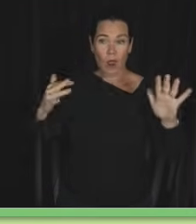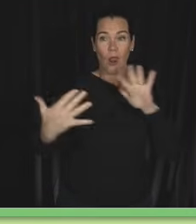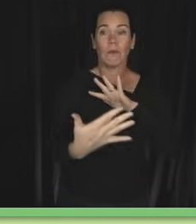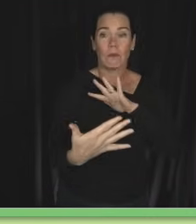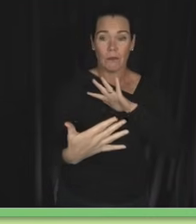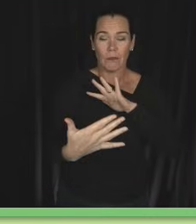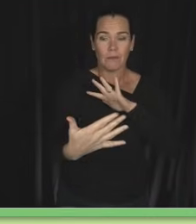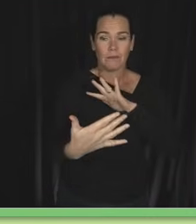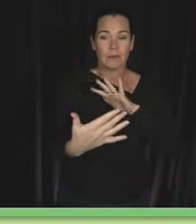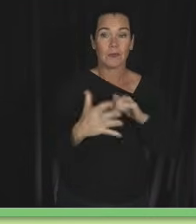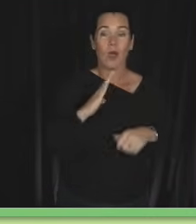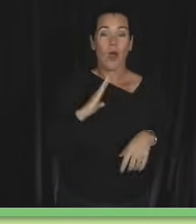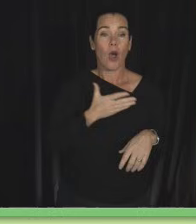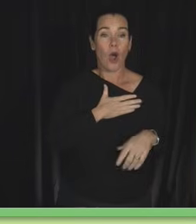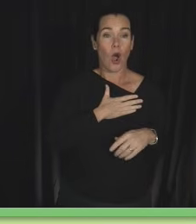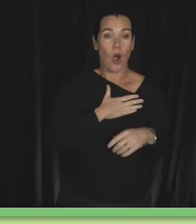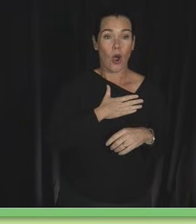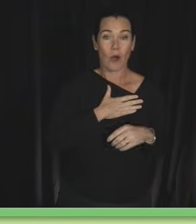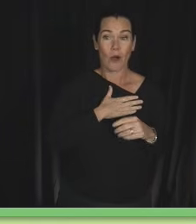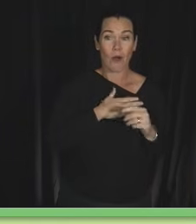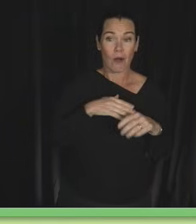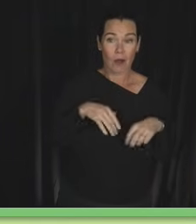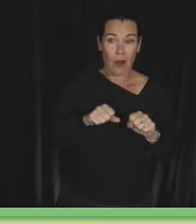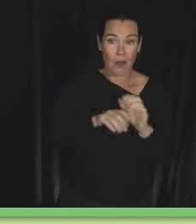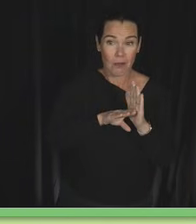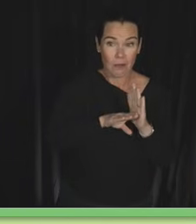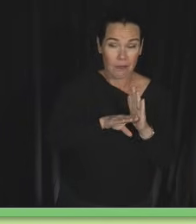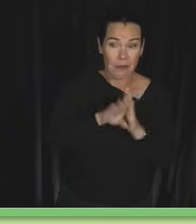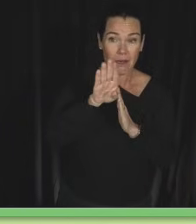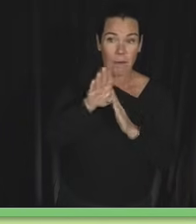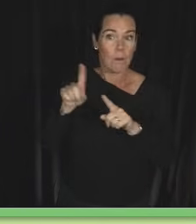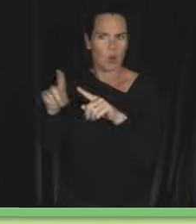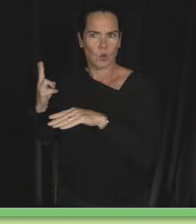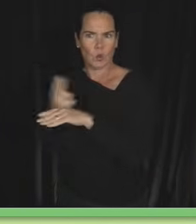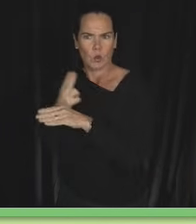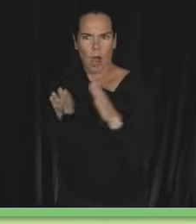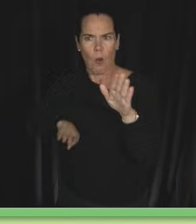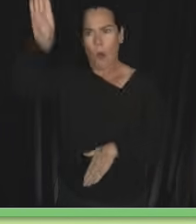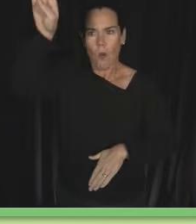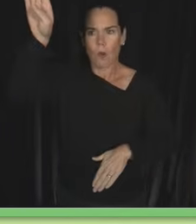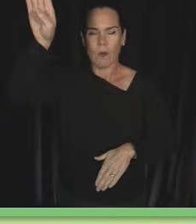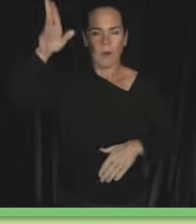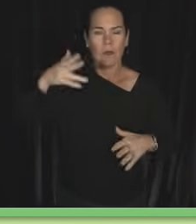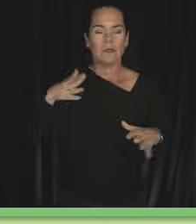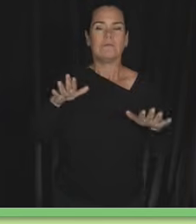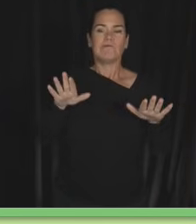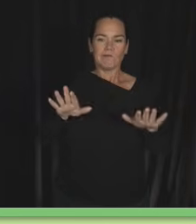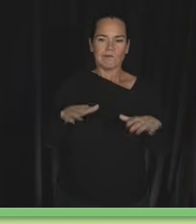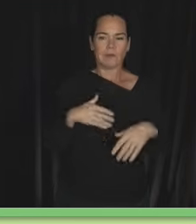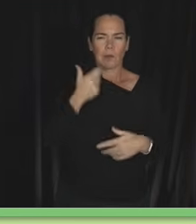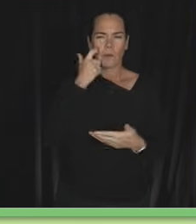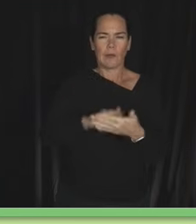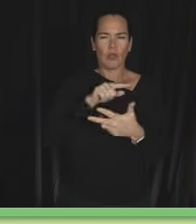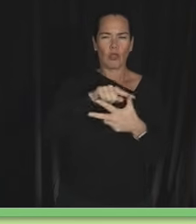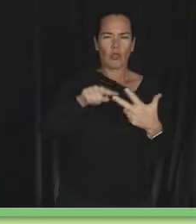And the adoption curve and the consumption curve outstrips the adoption curve. So we identified these three core